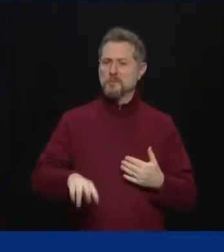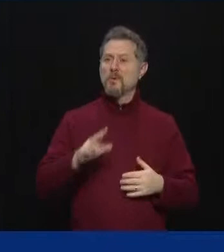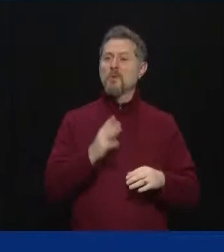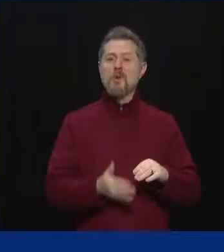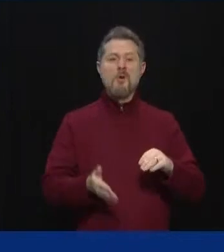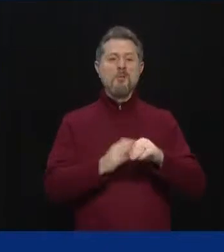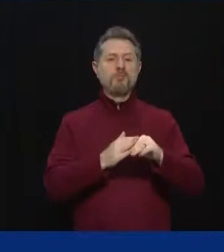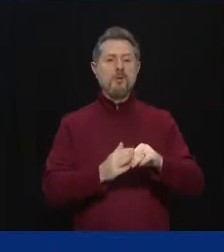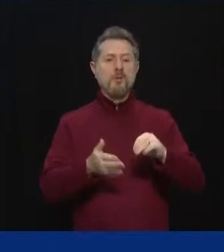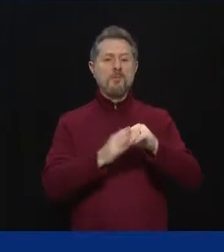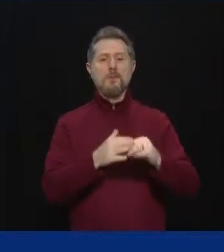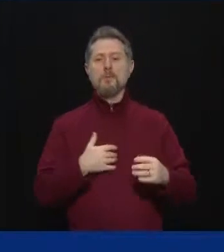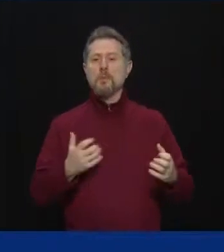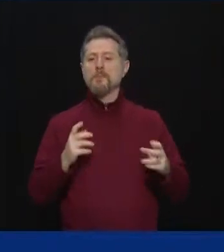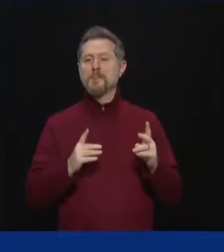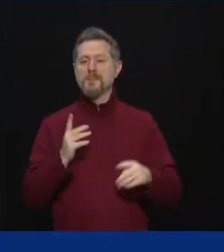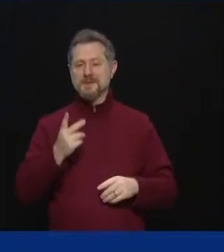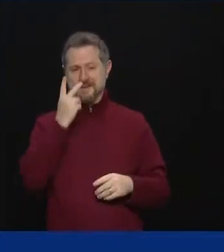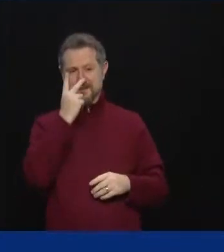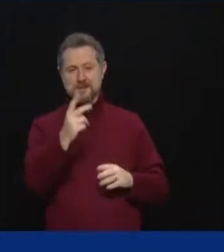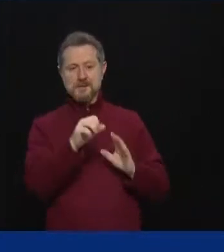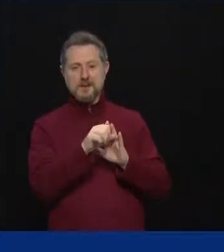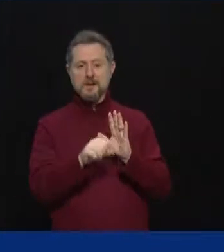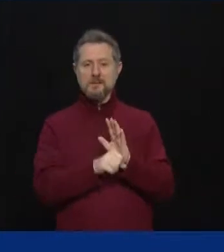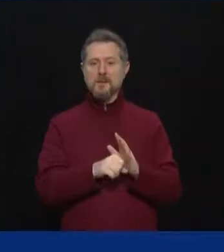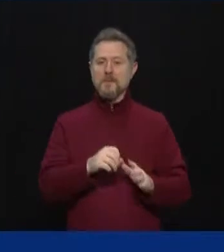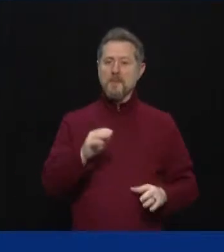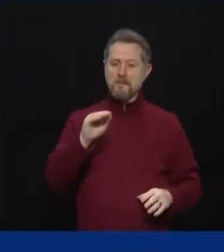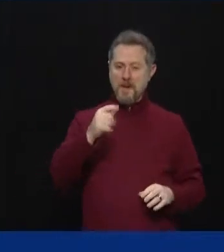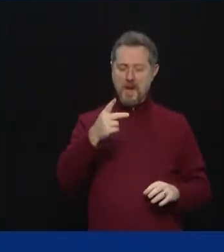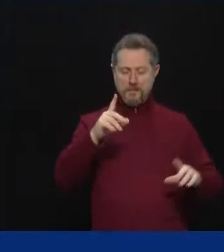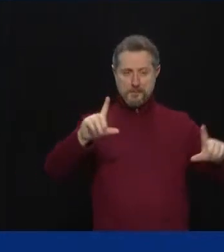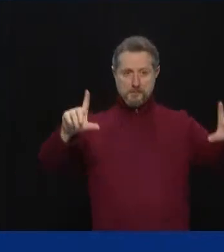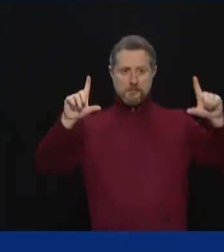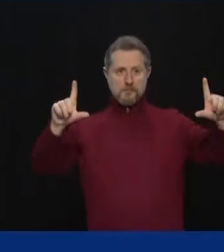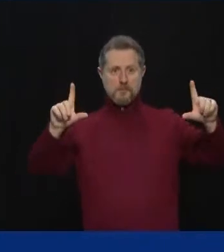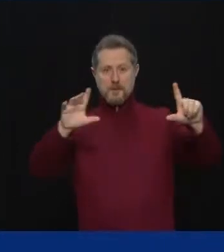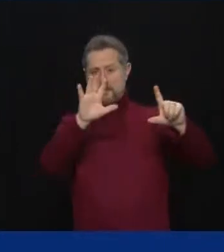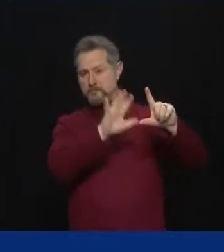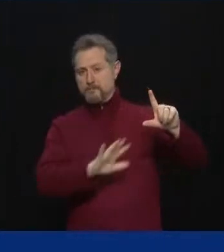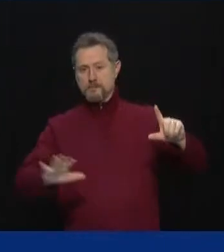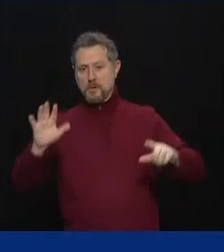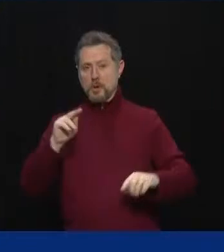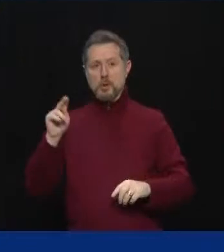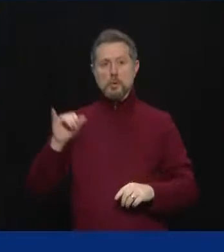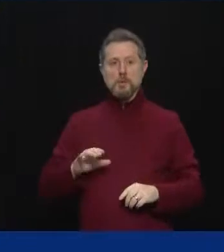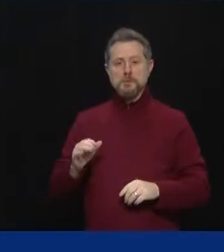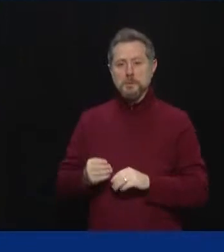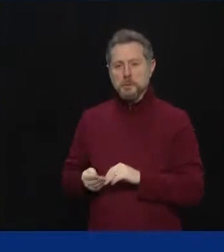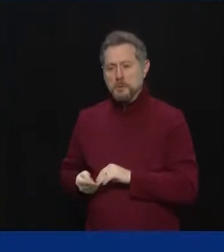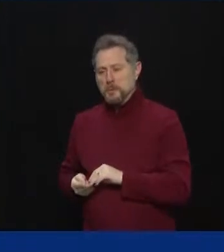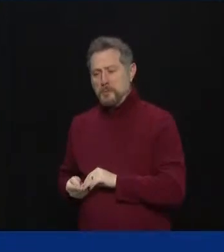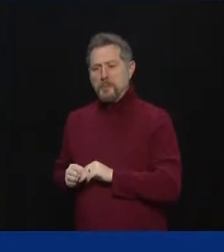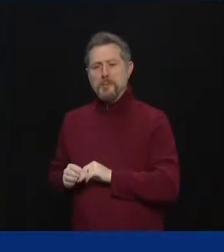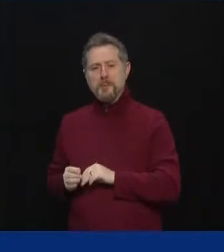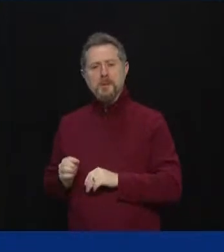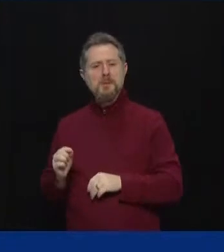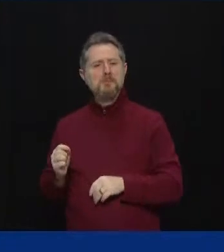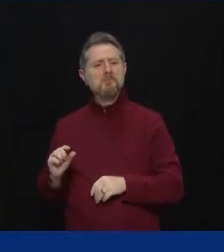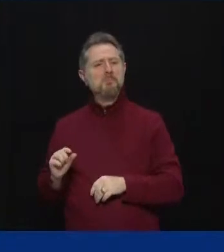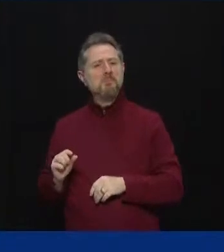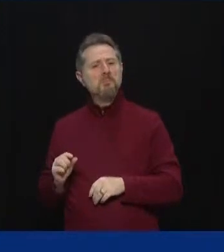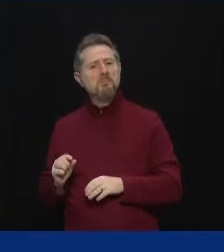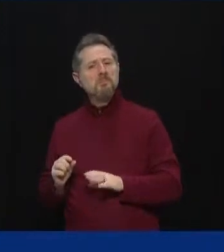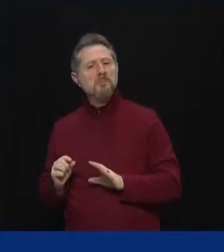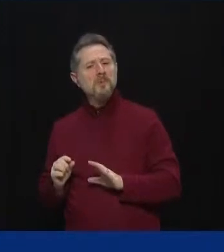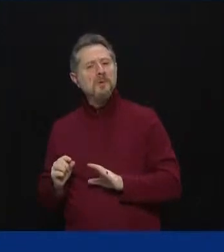see the state as a whole to get an idea. New York City still being higher than it had been. It did jump. It had been quite a bit lower just a couple weeks